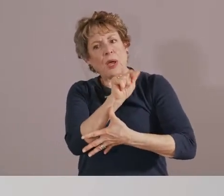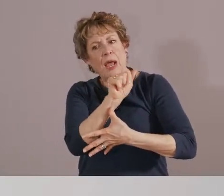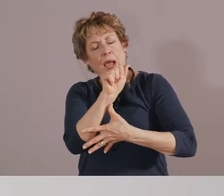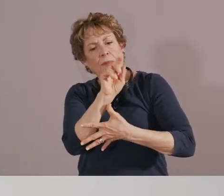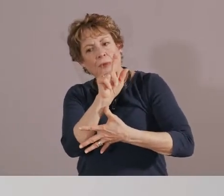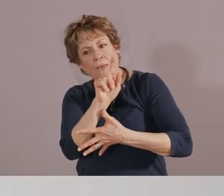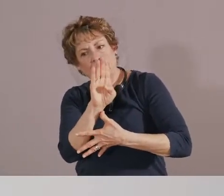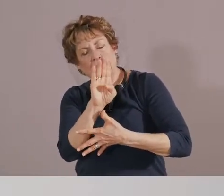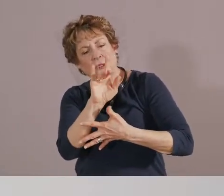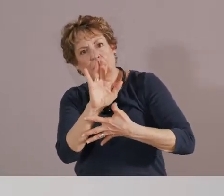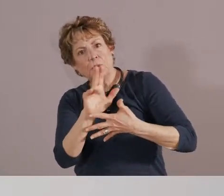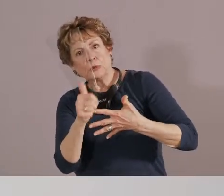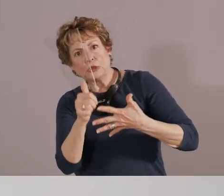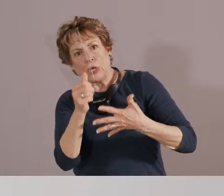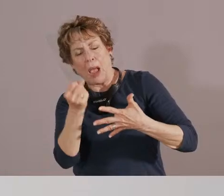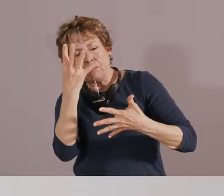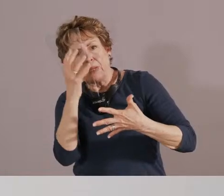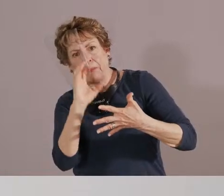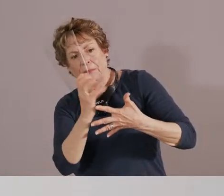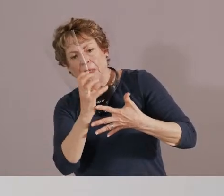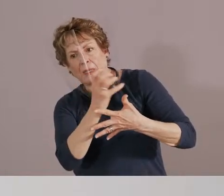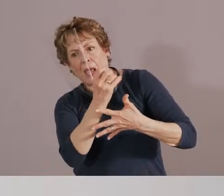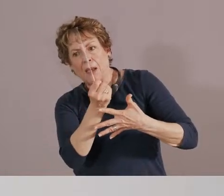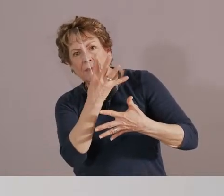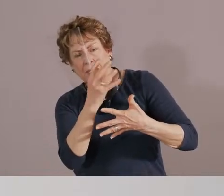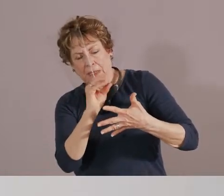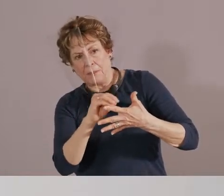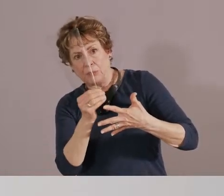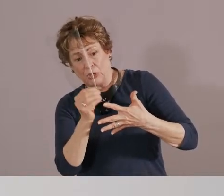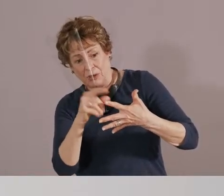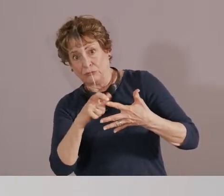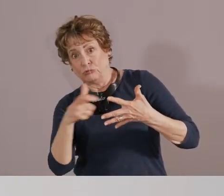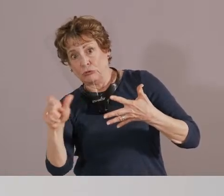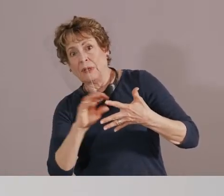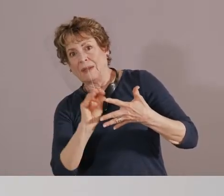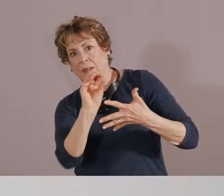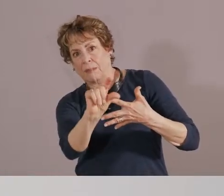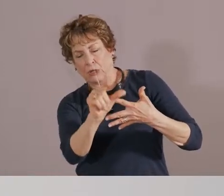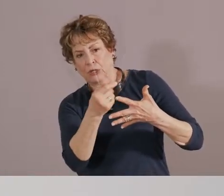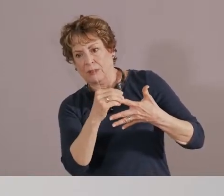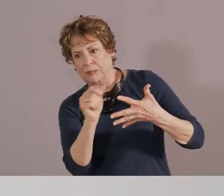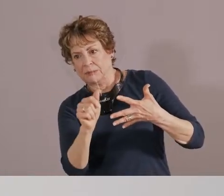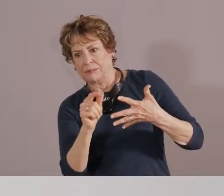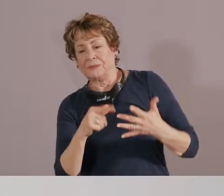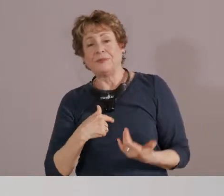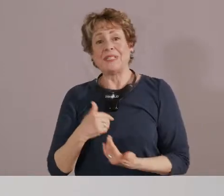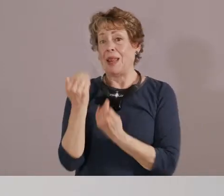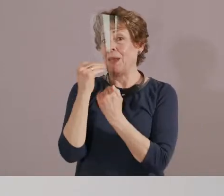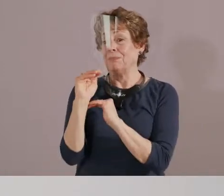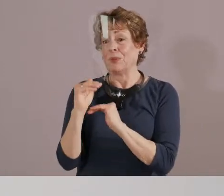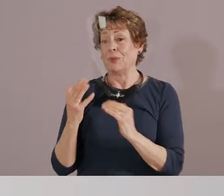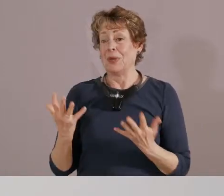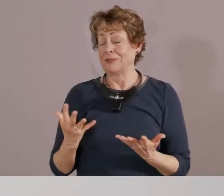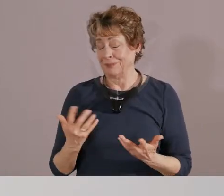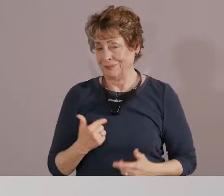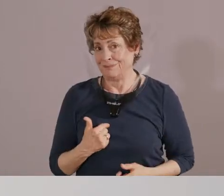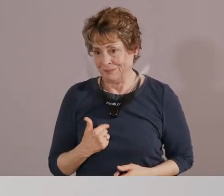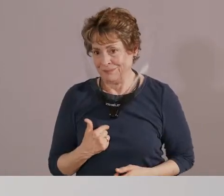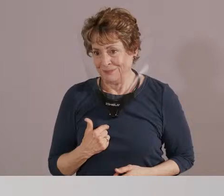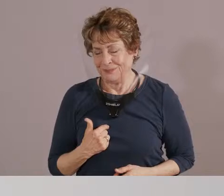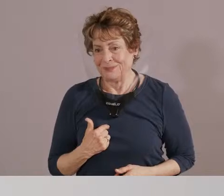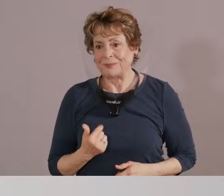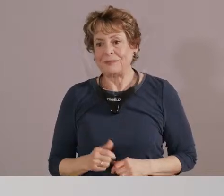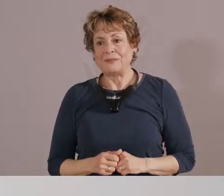may have. One of our limiting factors is the amount of vaccine